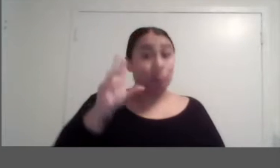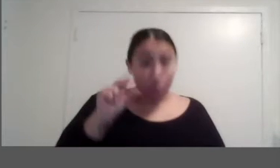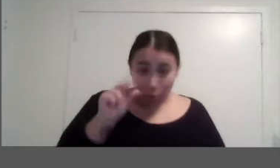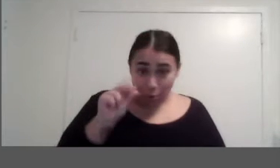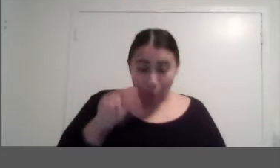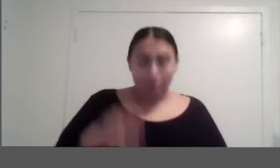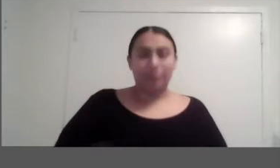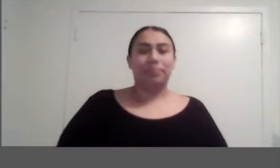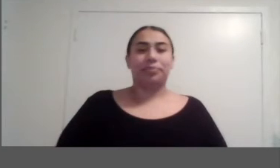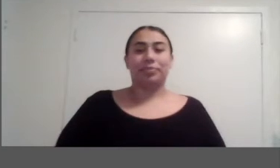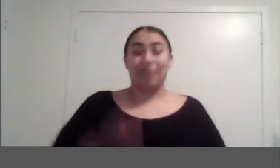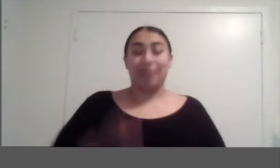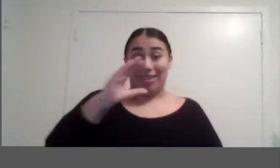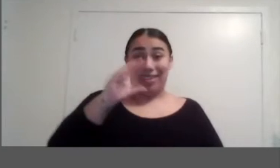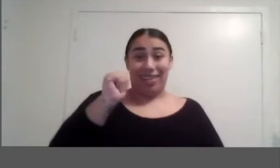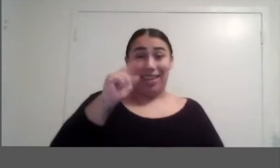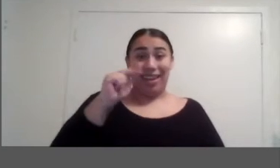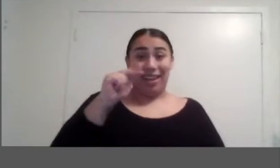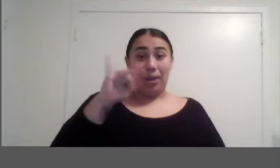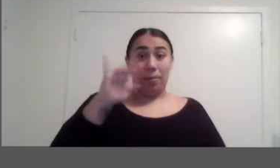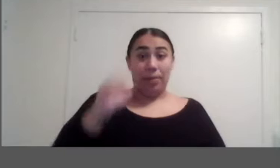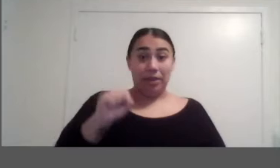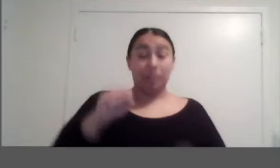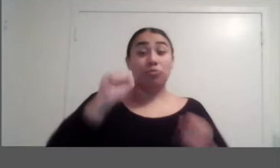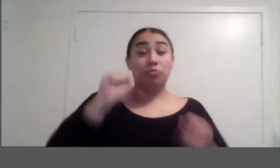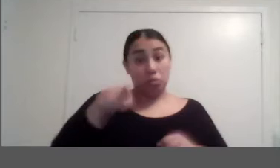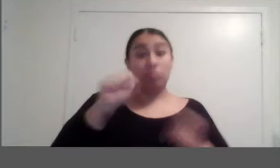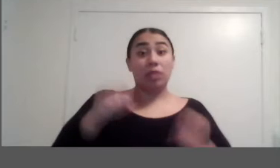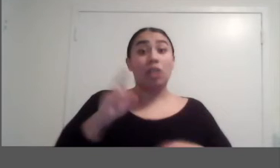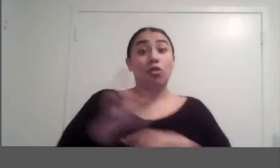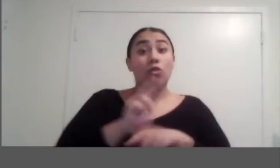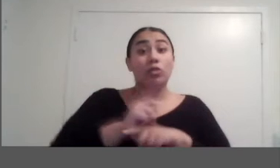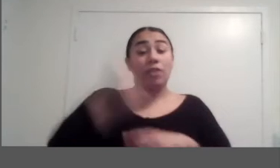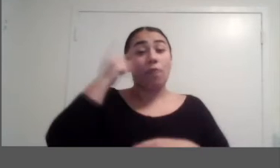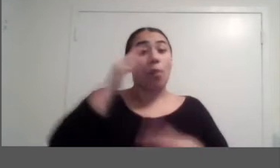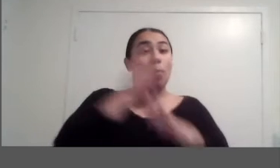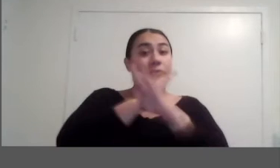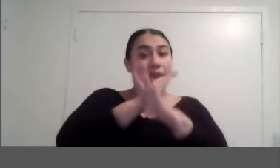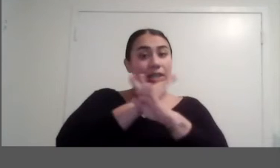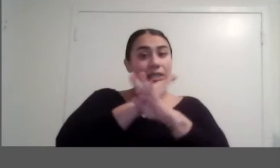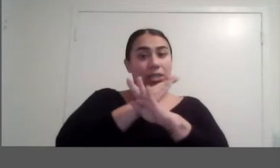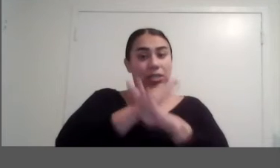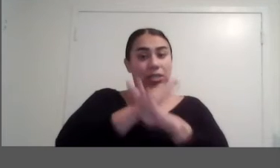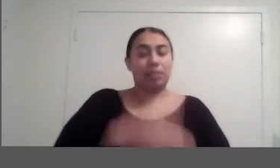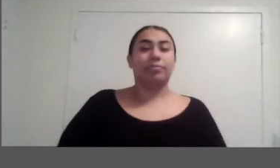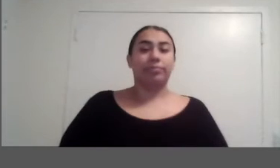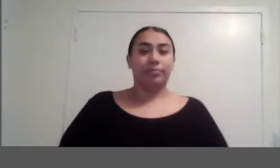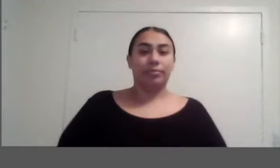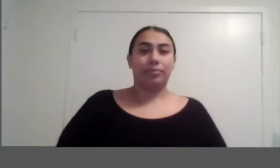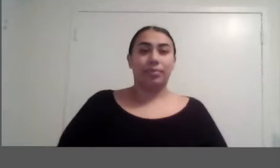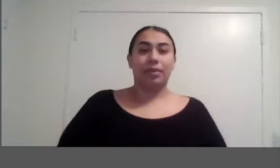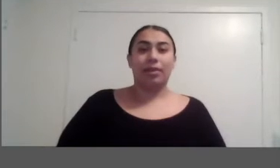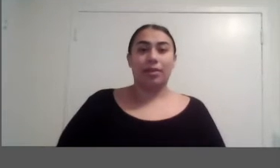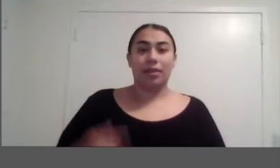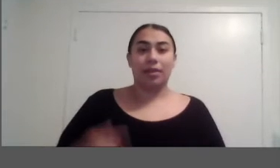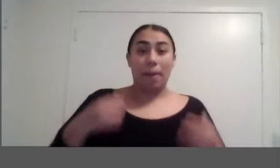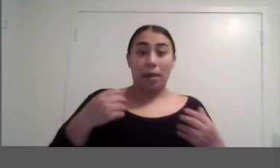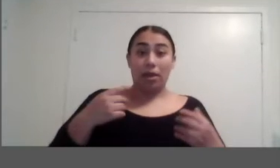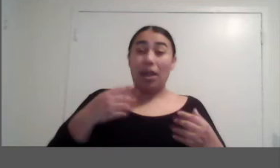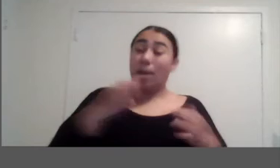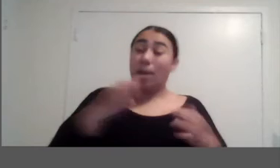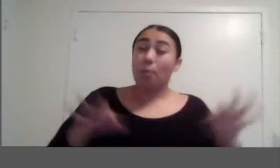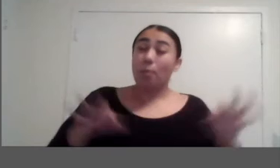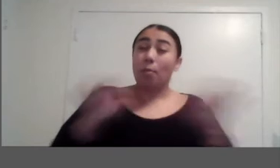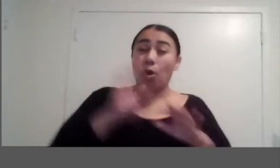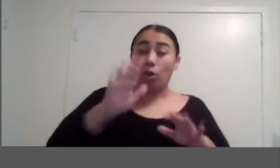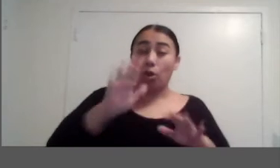who simply want to utilize medical cannabis as perceived prevention against disease and illness. Maintaining our well-being